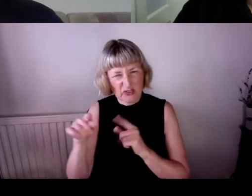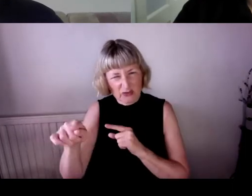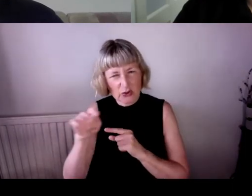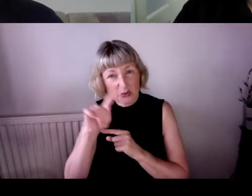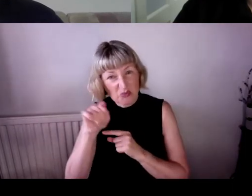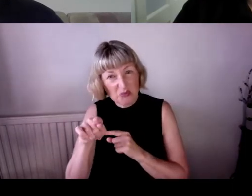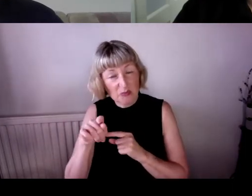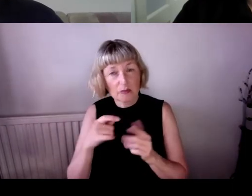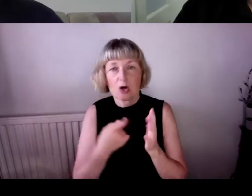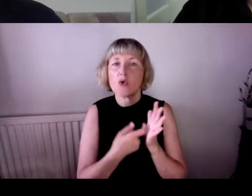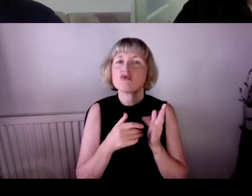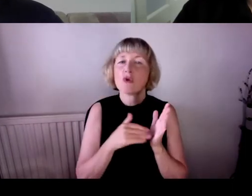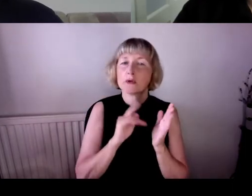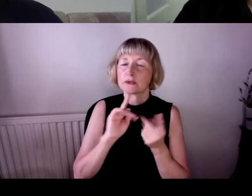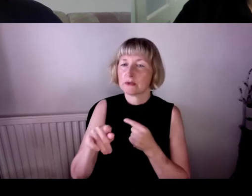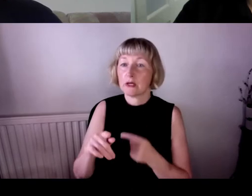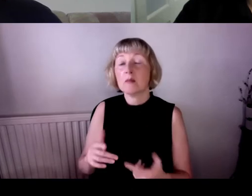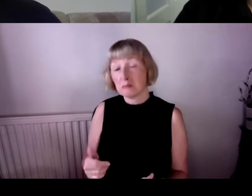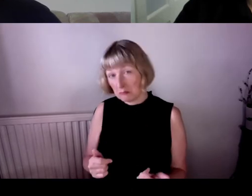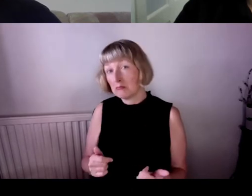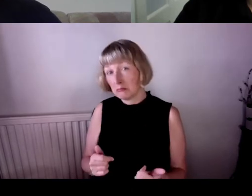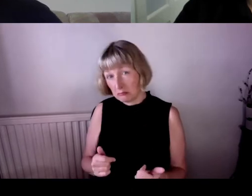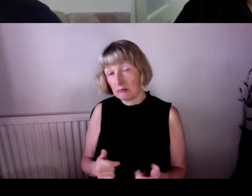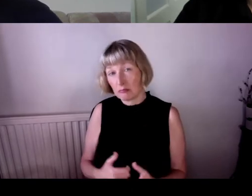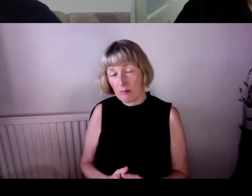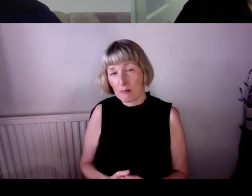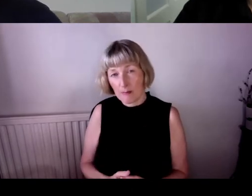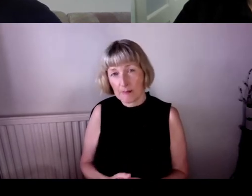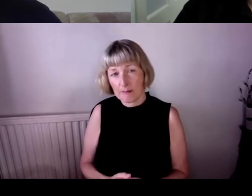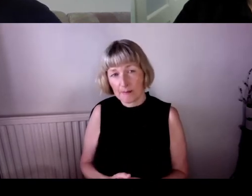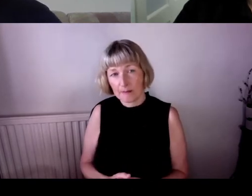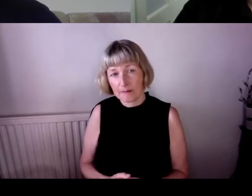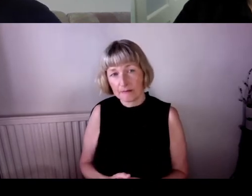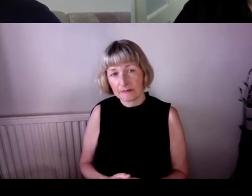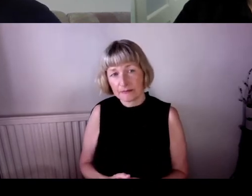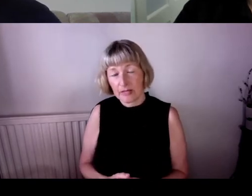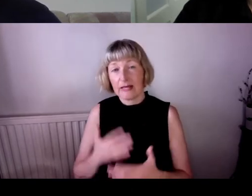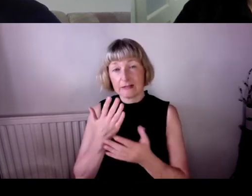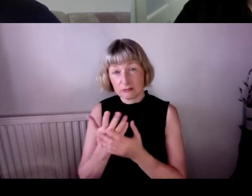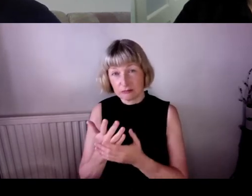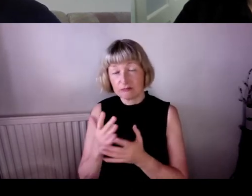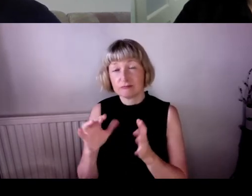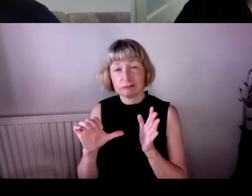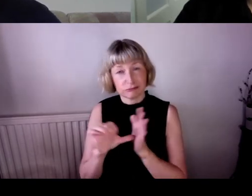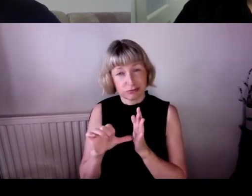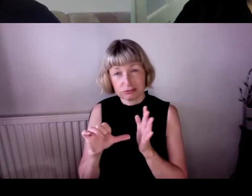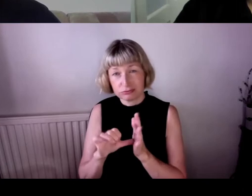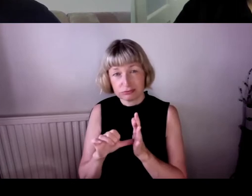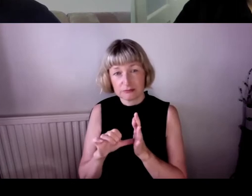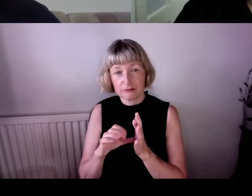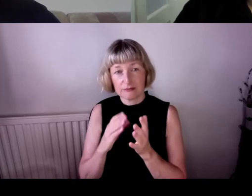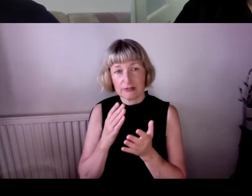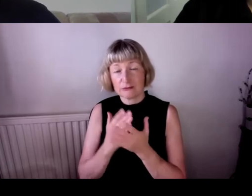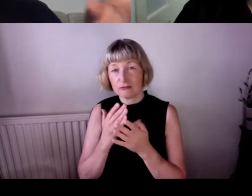I think we do very much underestimate how hard it is, the work that goes into listening